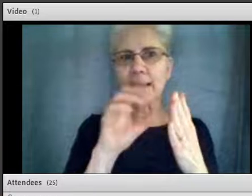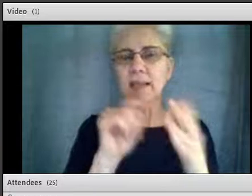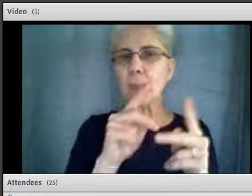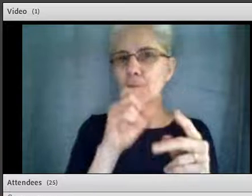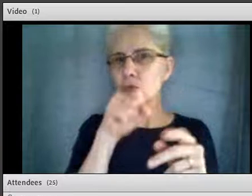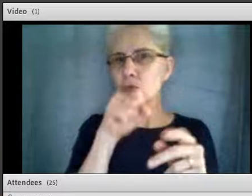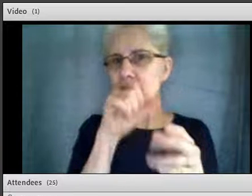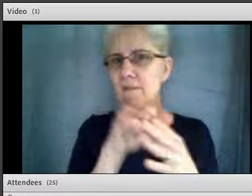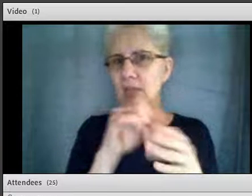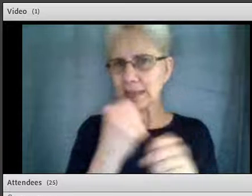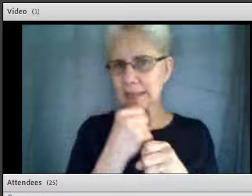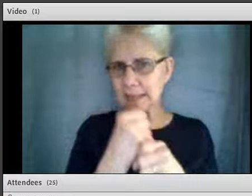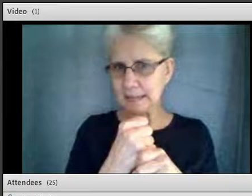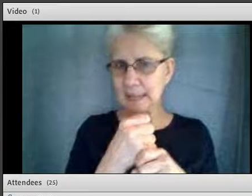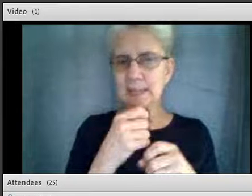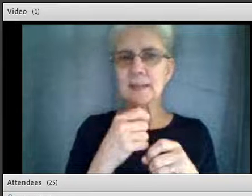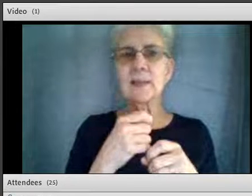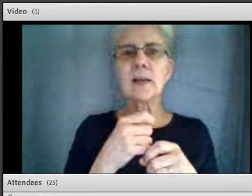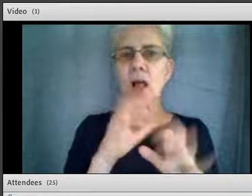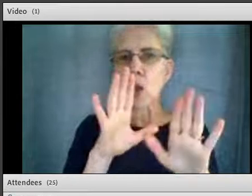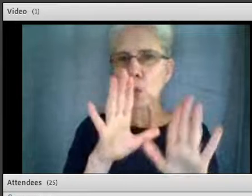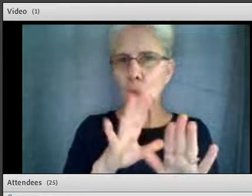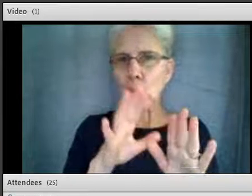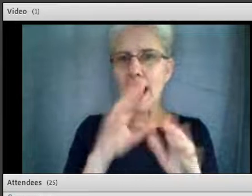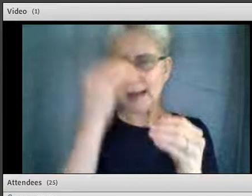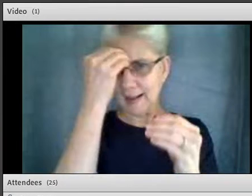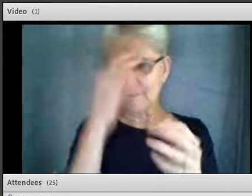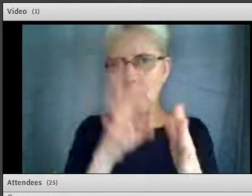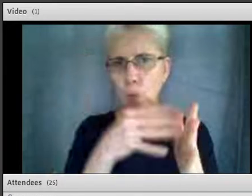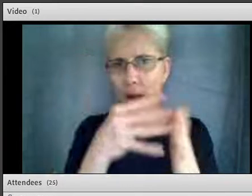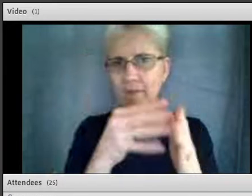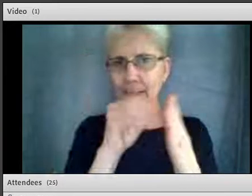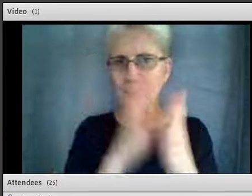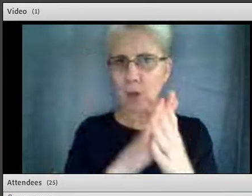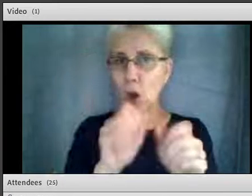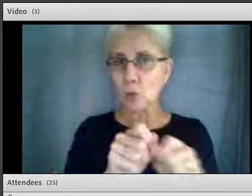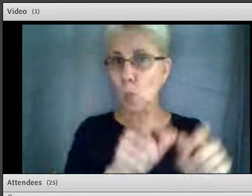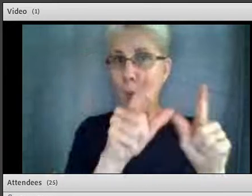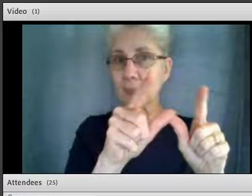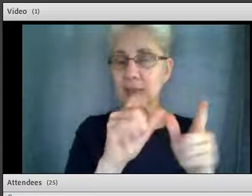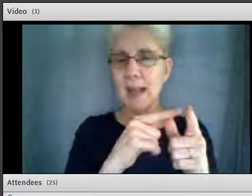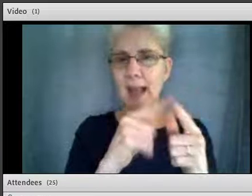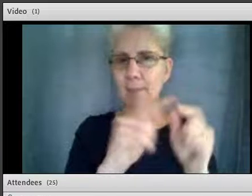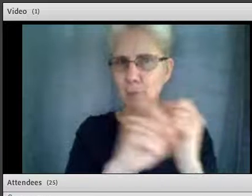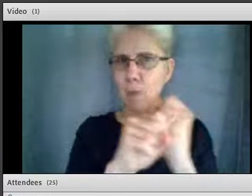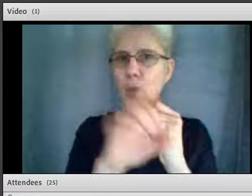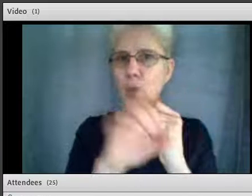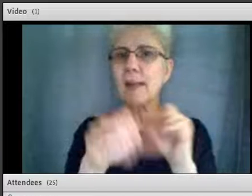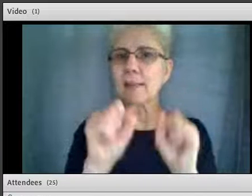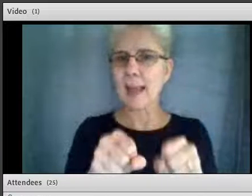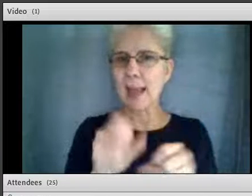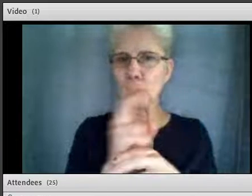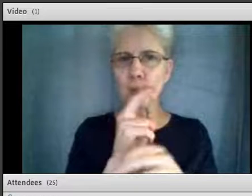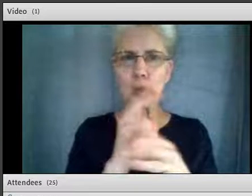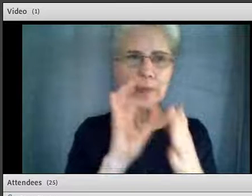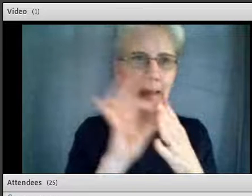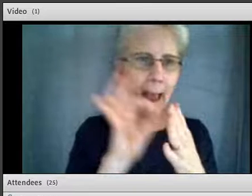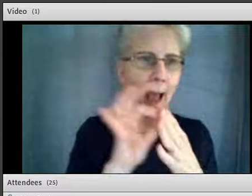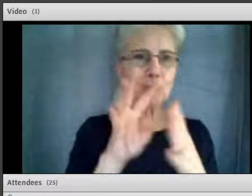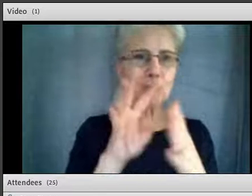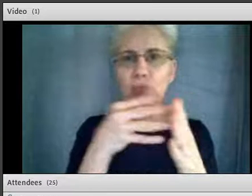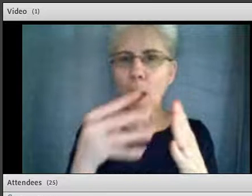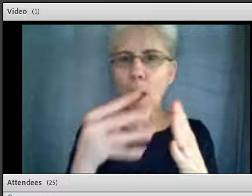great infographics and put those on your website and promote them. Use little counters and graphs, like little circles that are